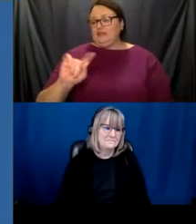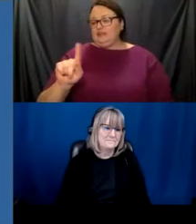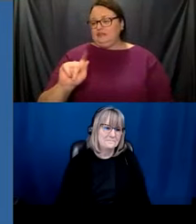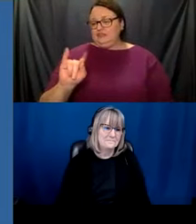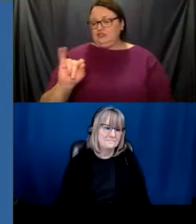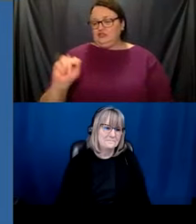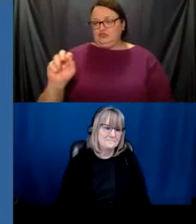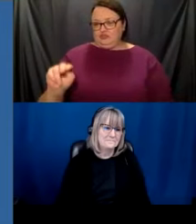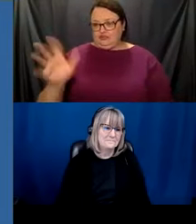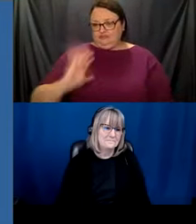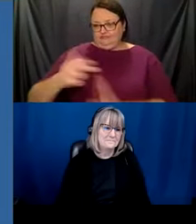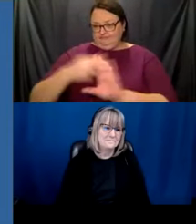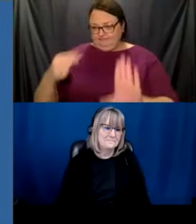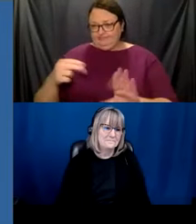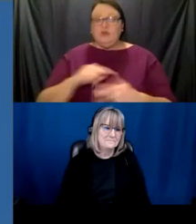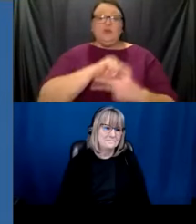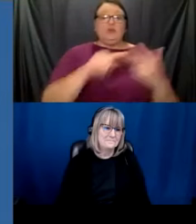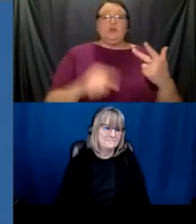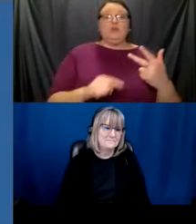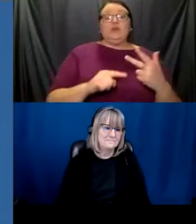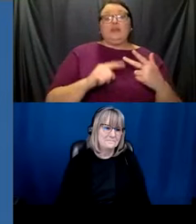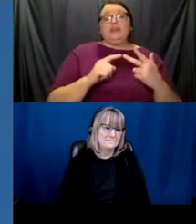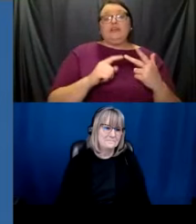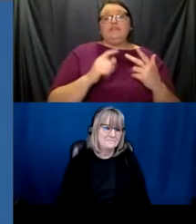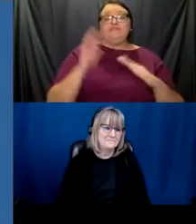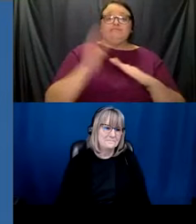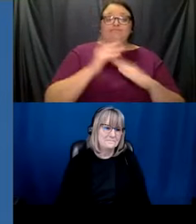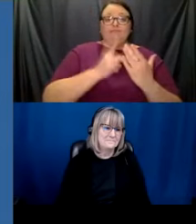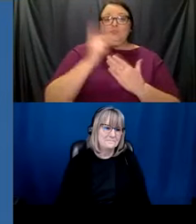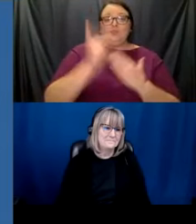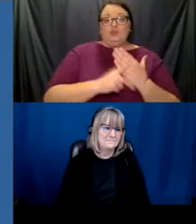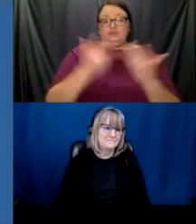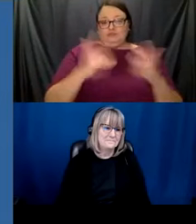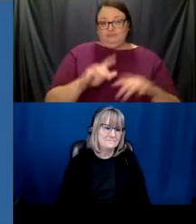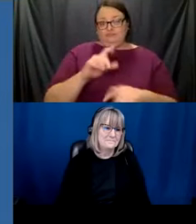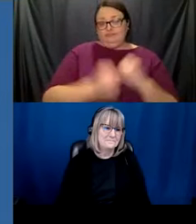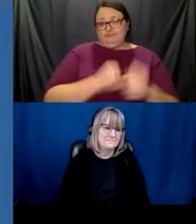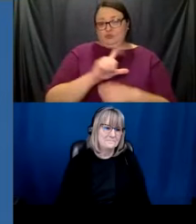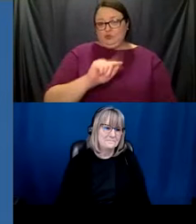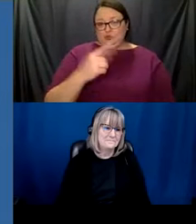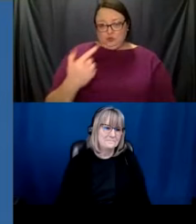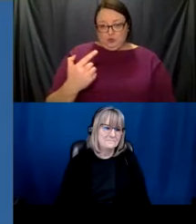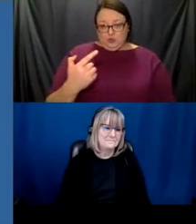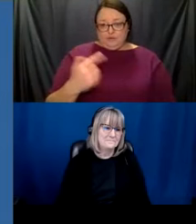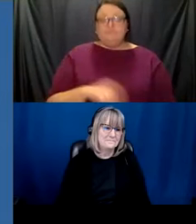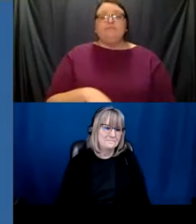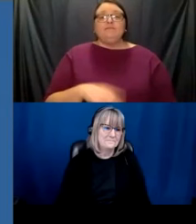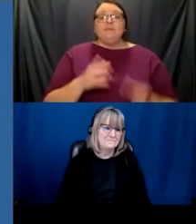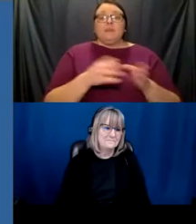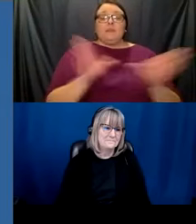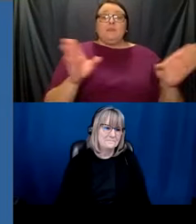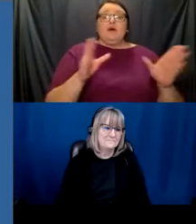So 3 main projects were completed in 2021. They were public